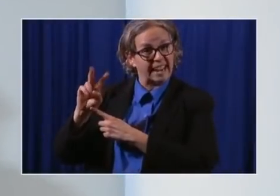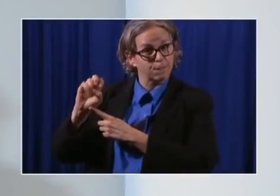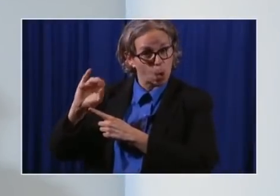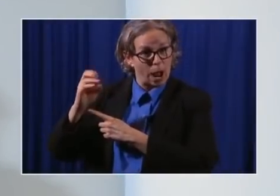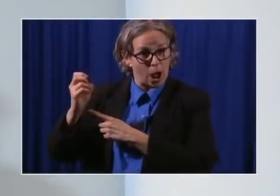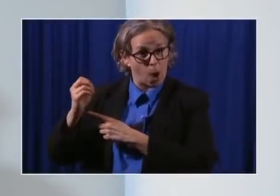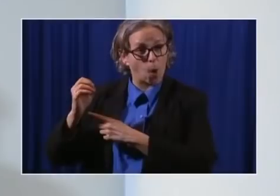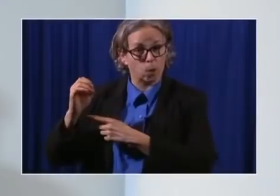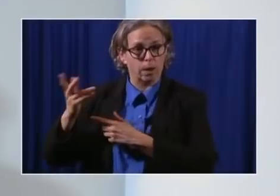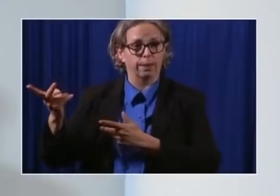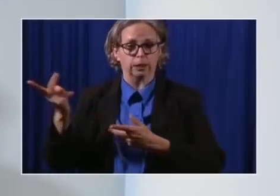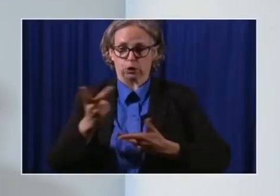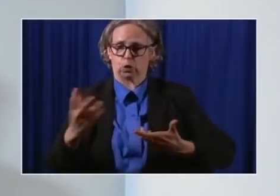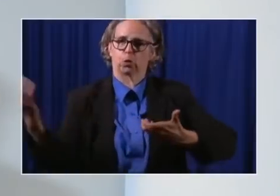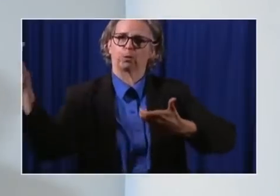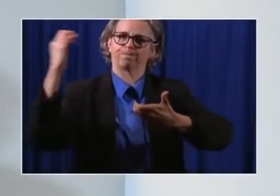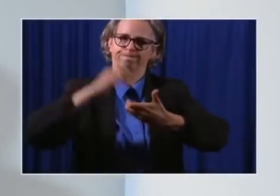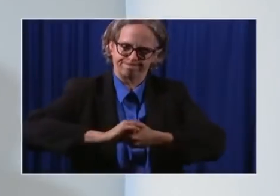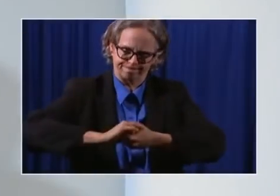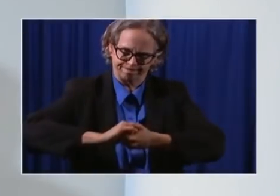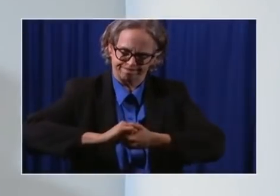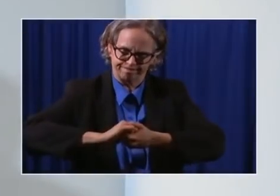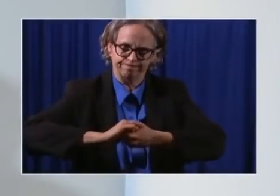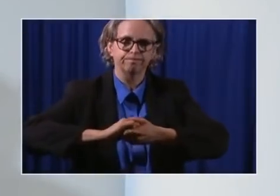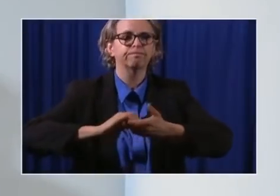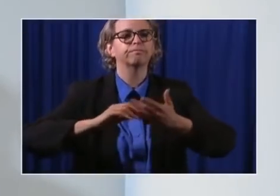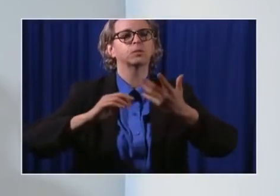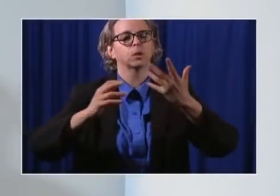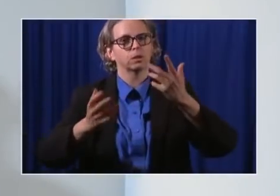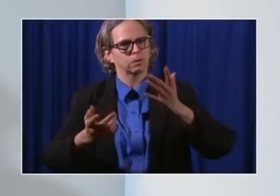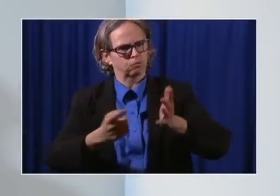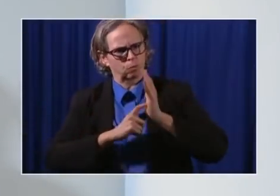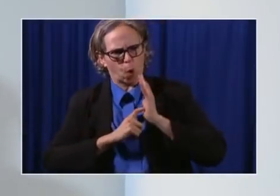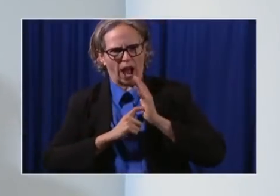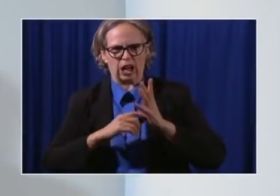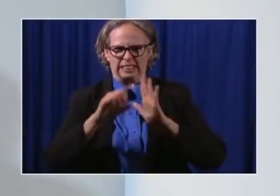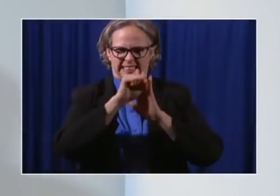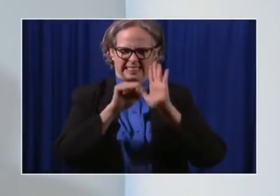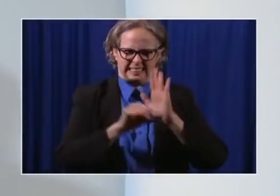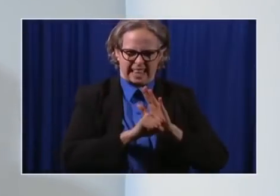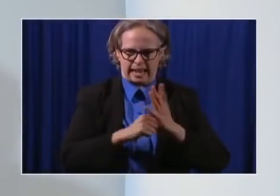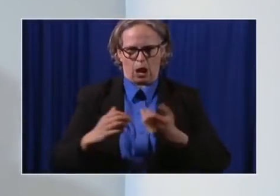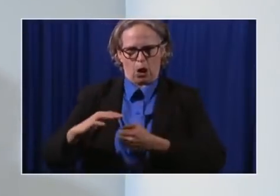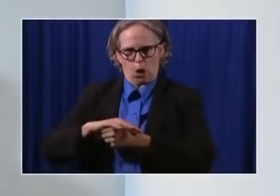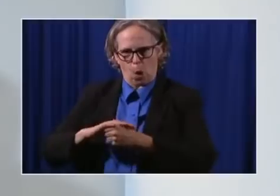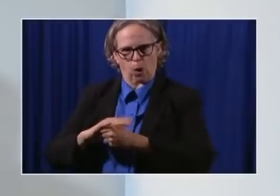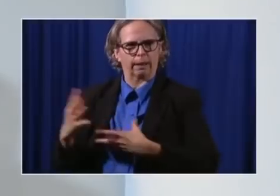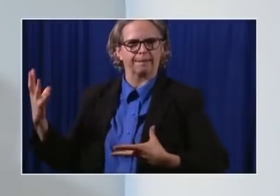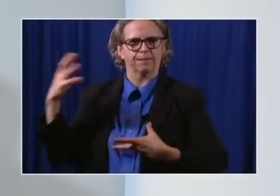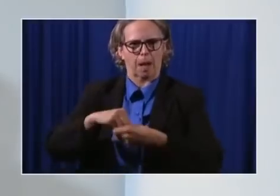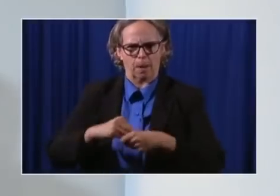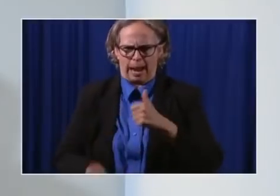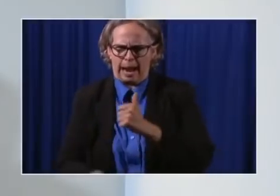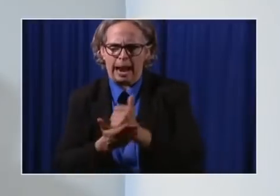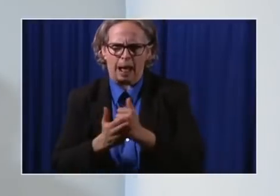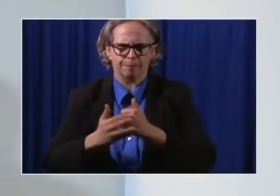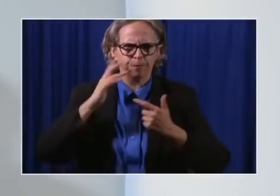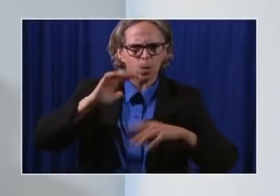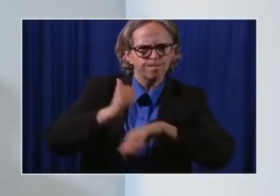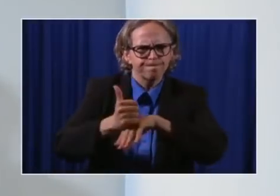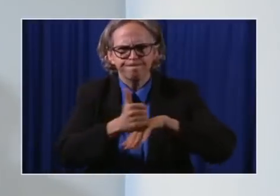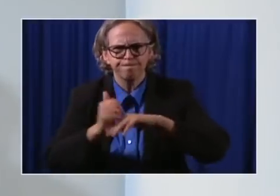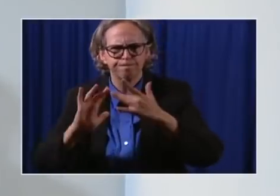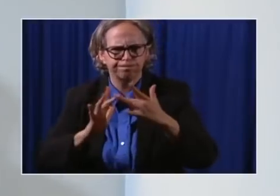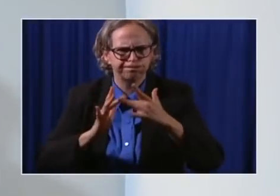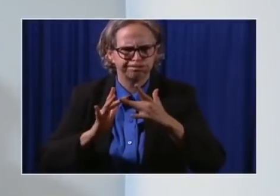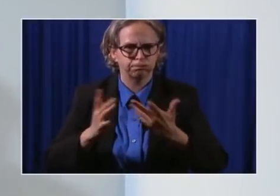collaboration, requires state and local buy-in, and values community involvement. And we are glad that